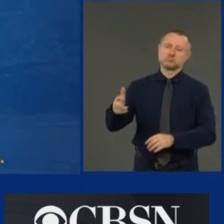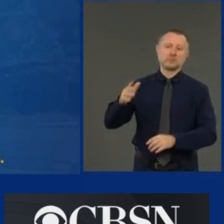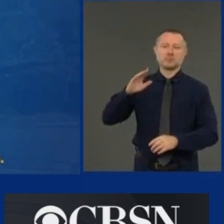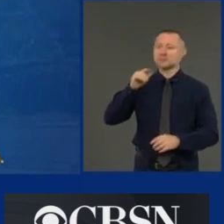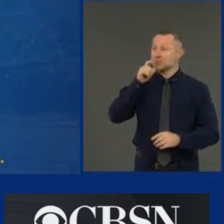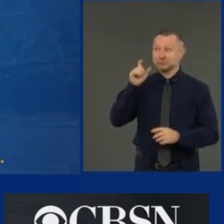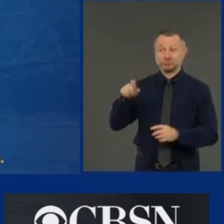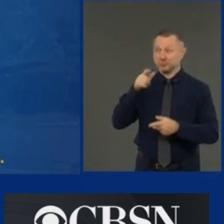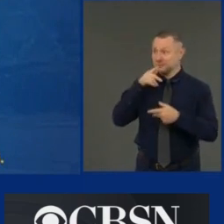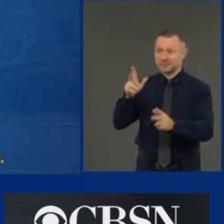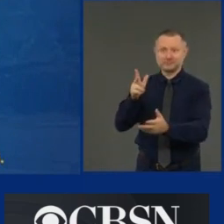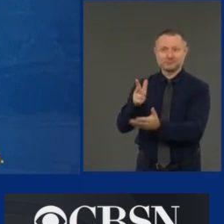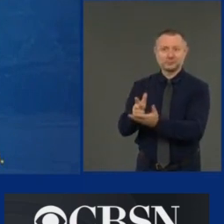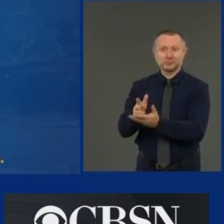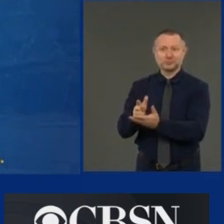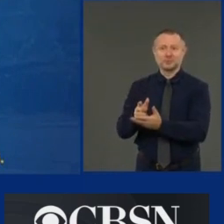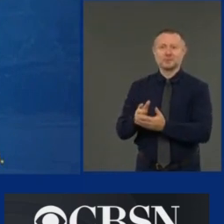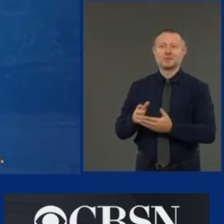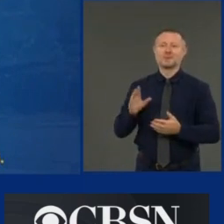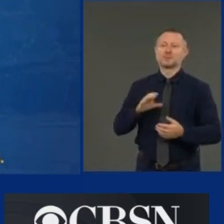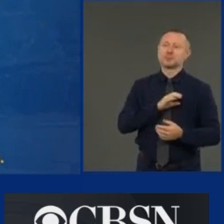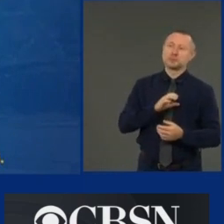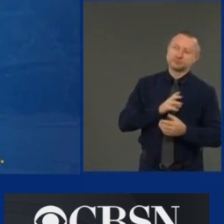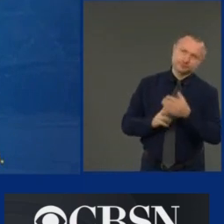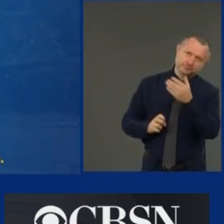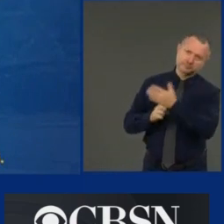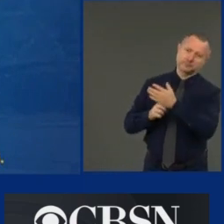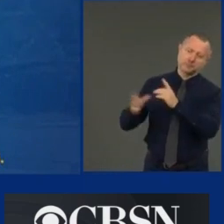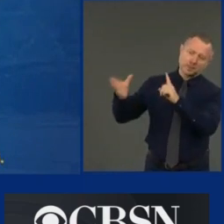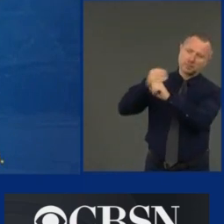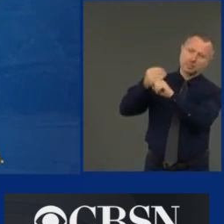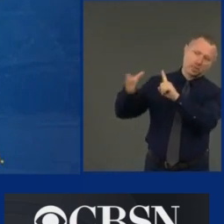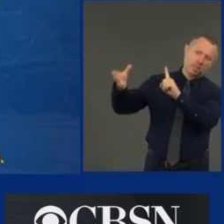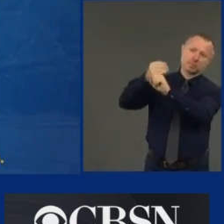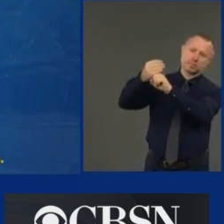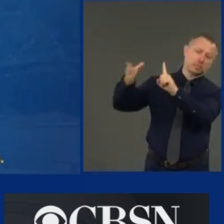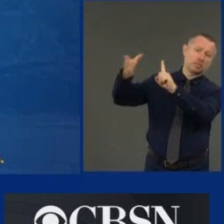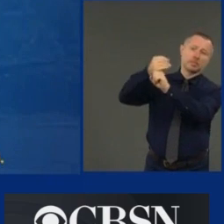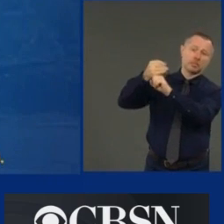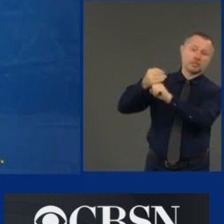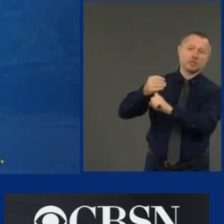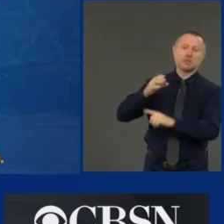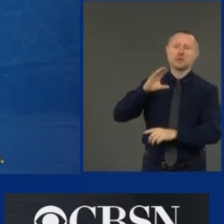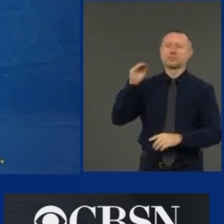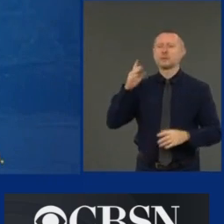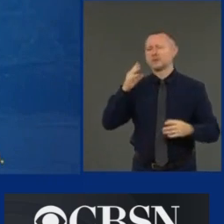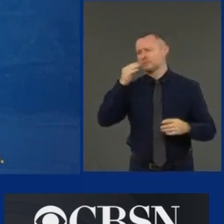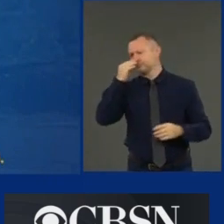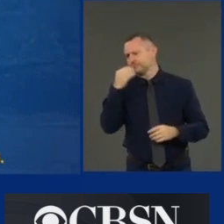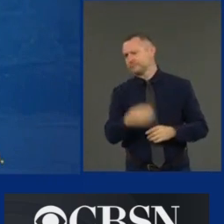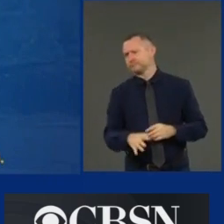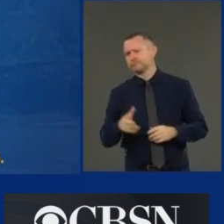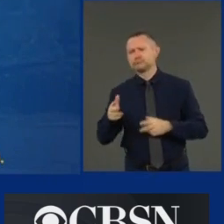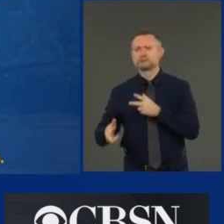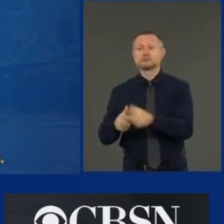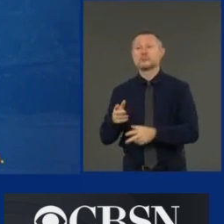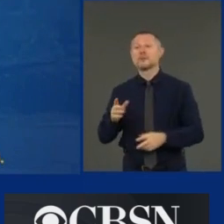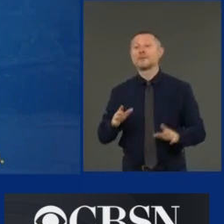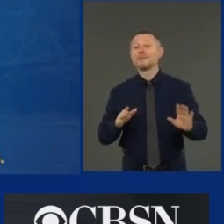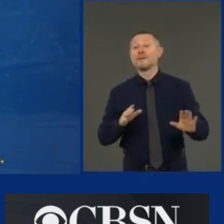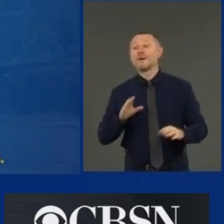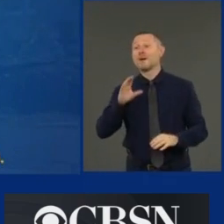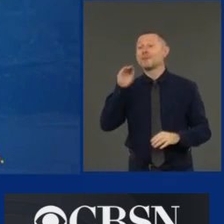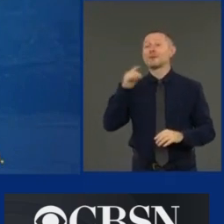they get parking tickets. But they keep doing it. The delivery company just pays the